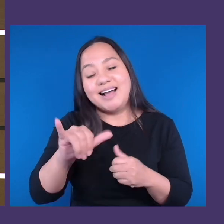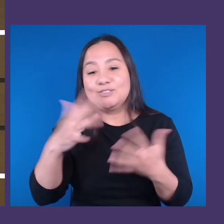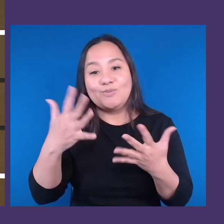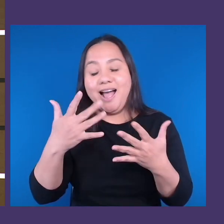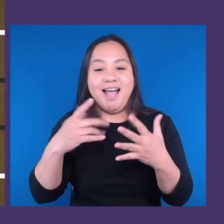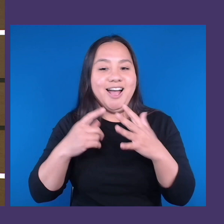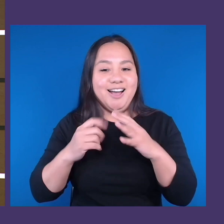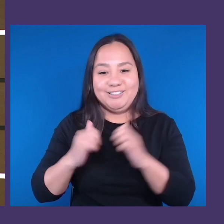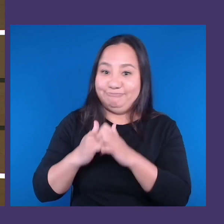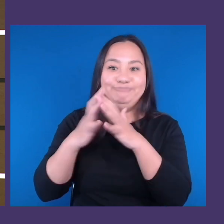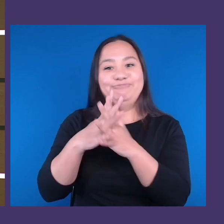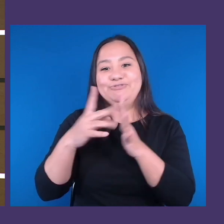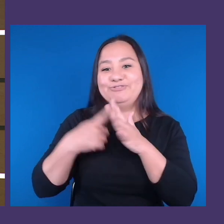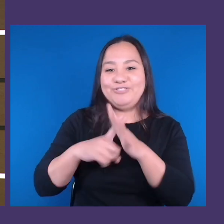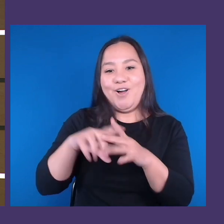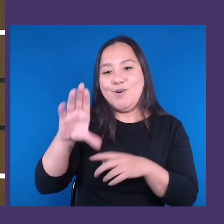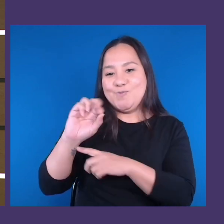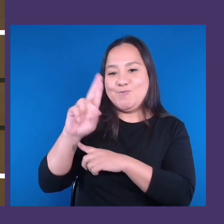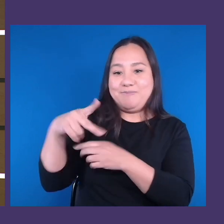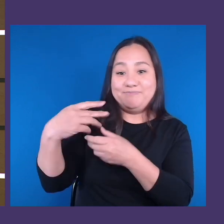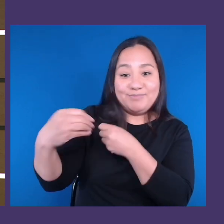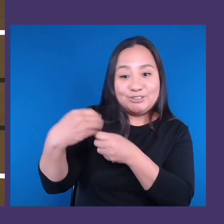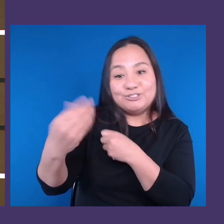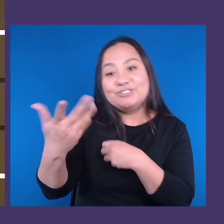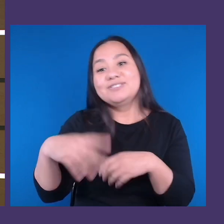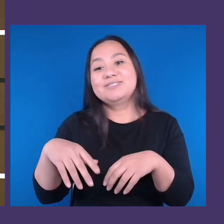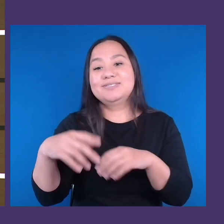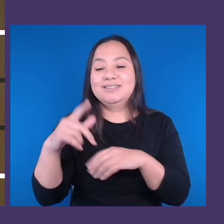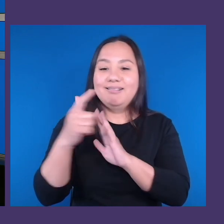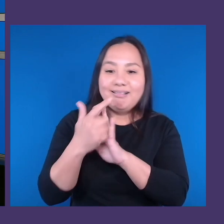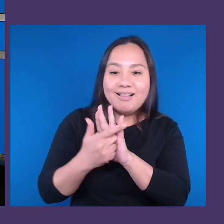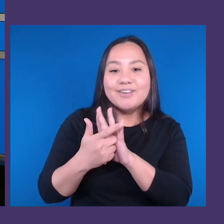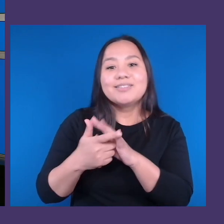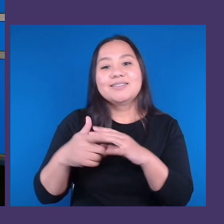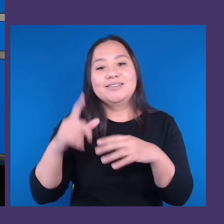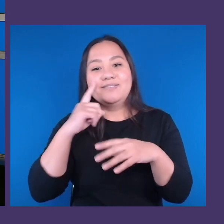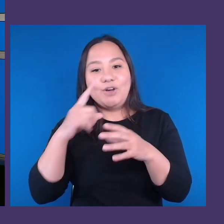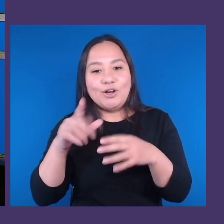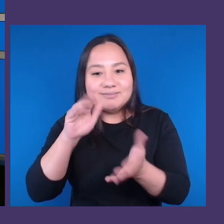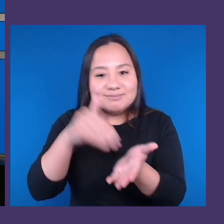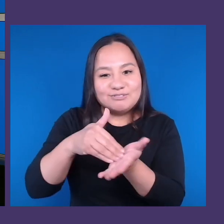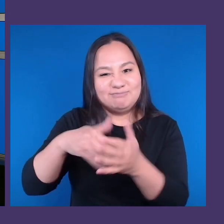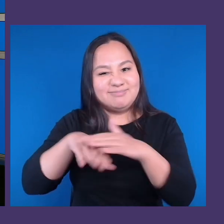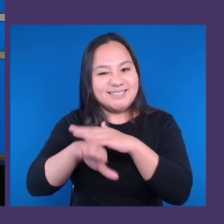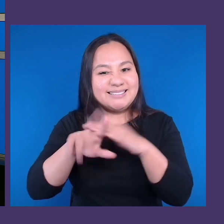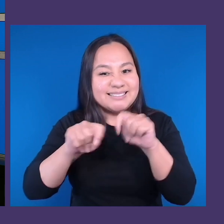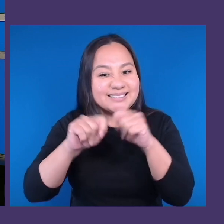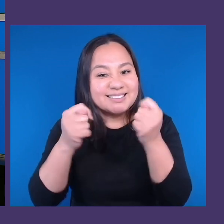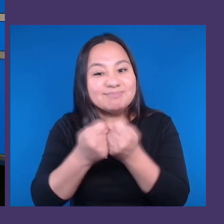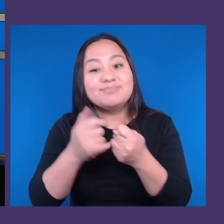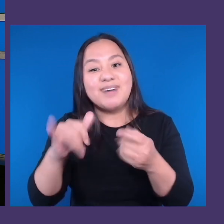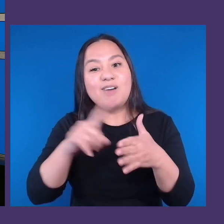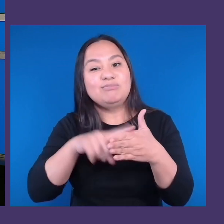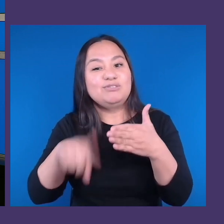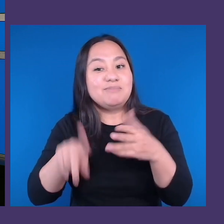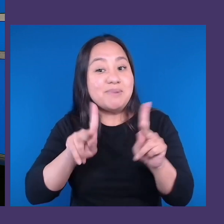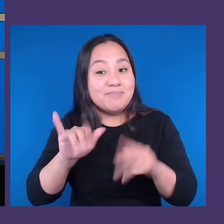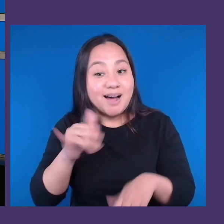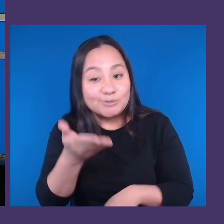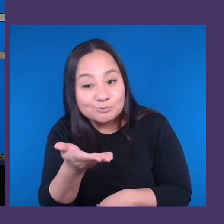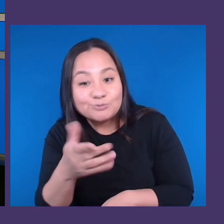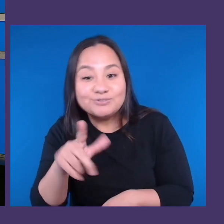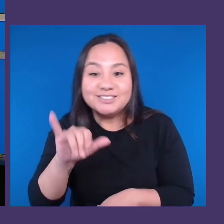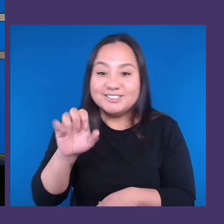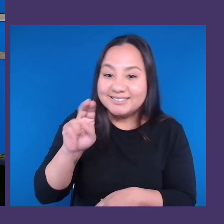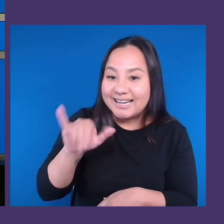centralized accessibility team. It really led to people like you, Jenny LeFleury, a whole group of others who knew what they were doing. Thank